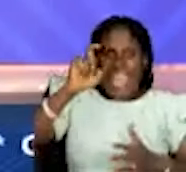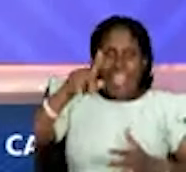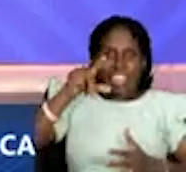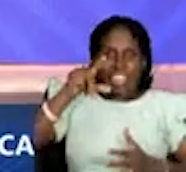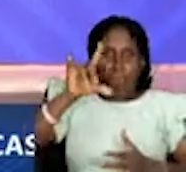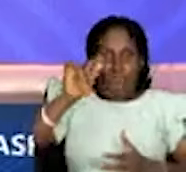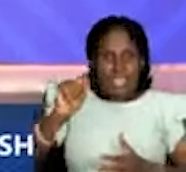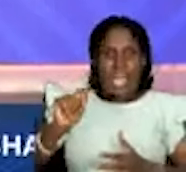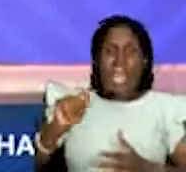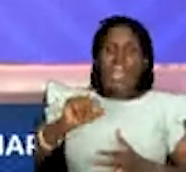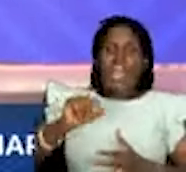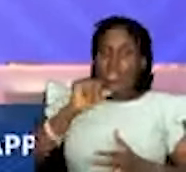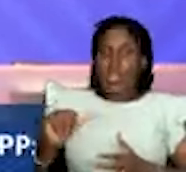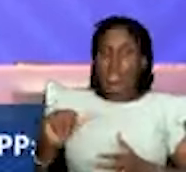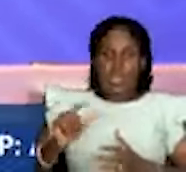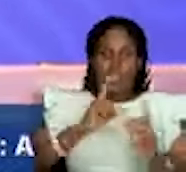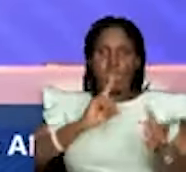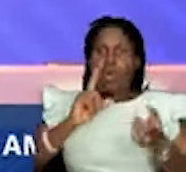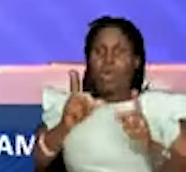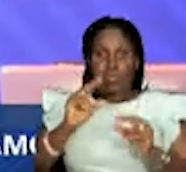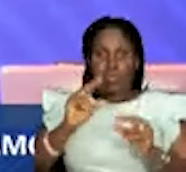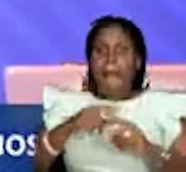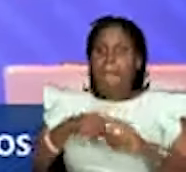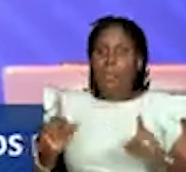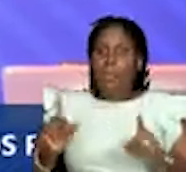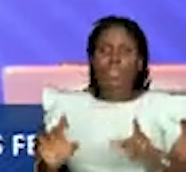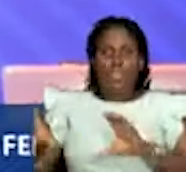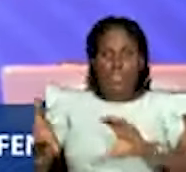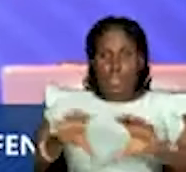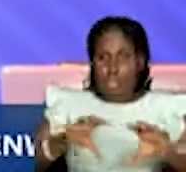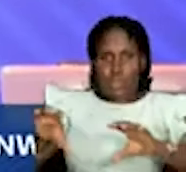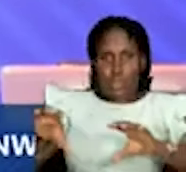about exploits, do exploits.